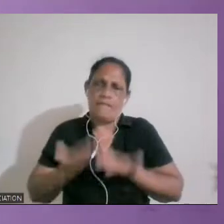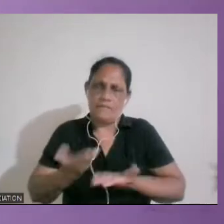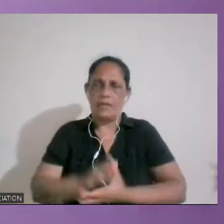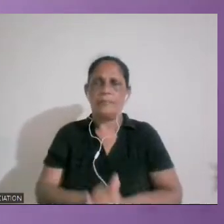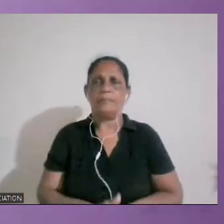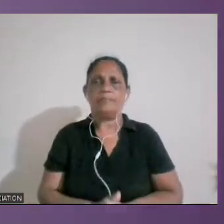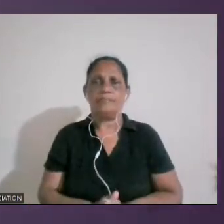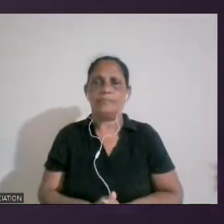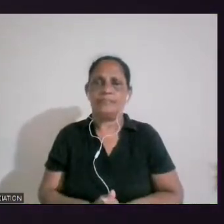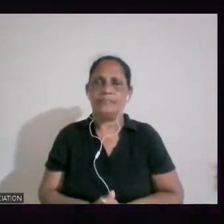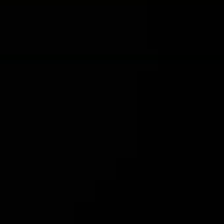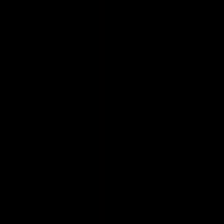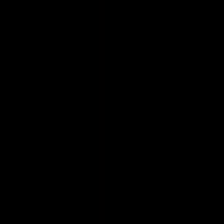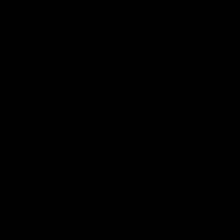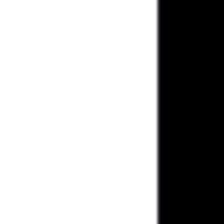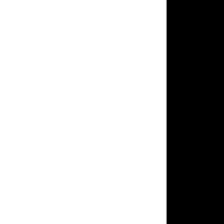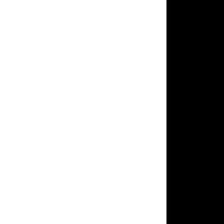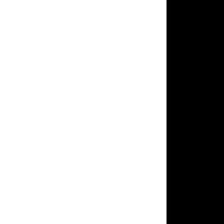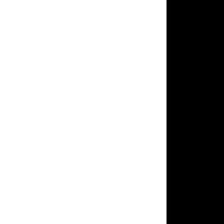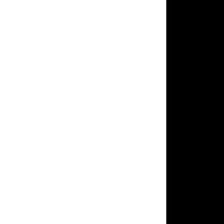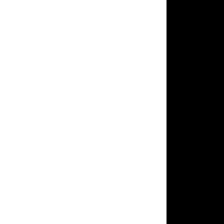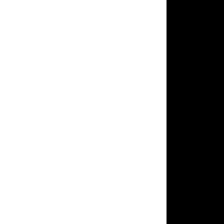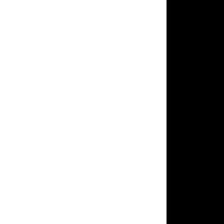you're on your period.